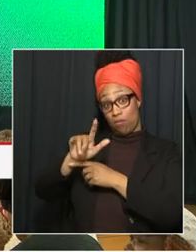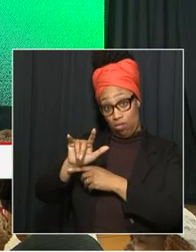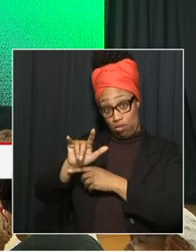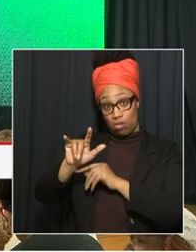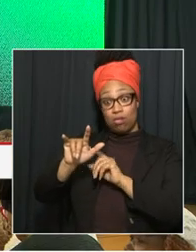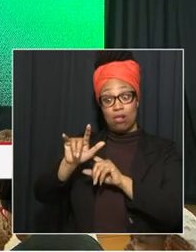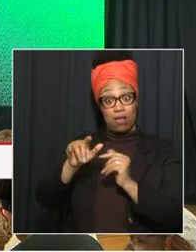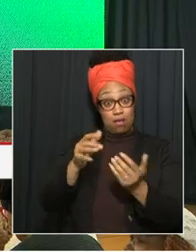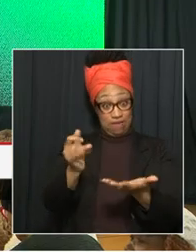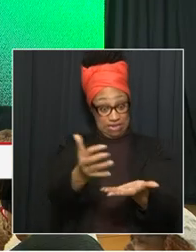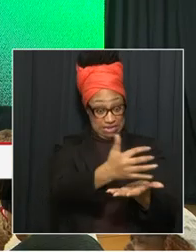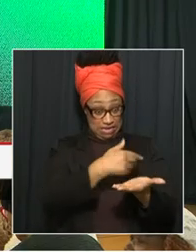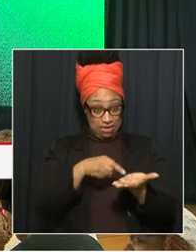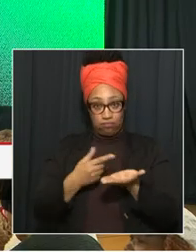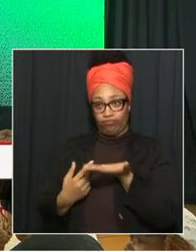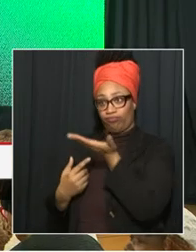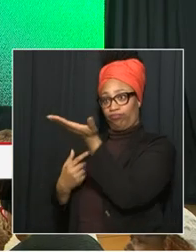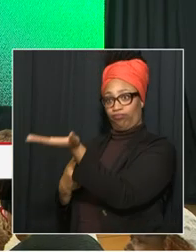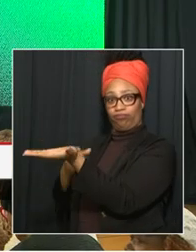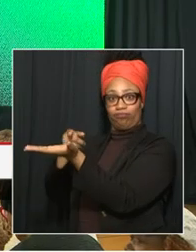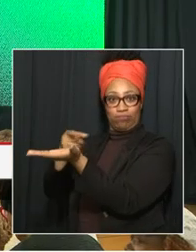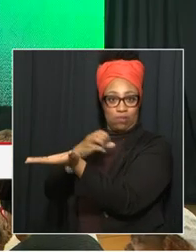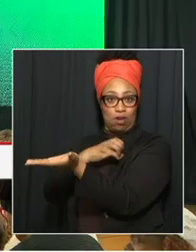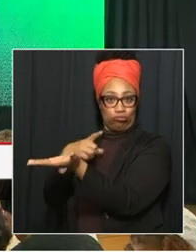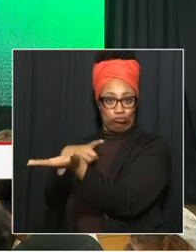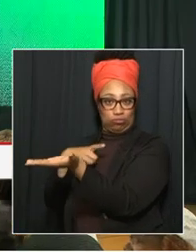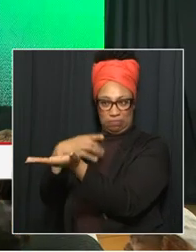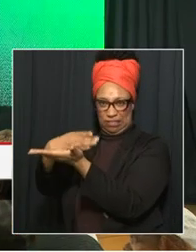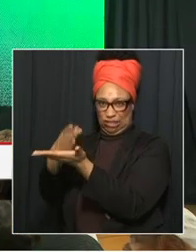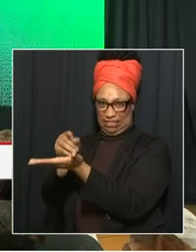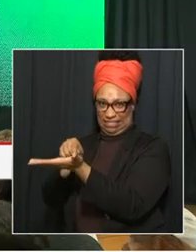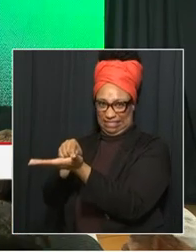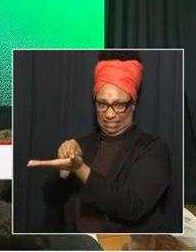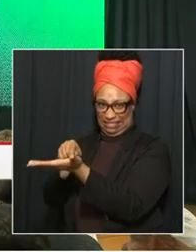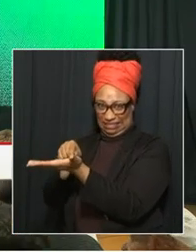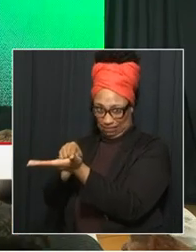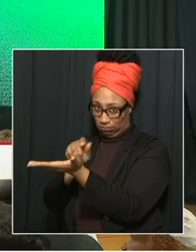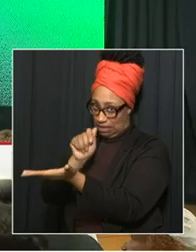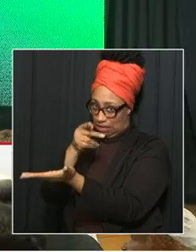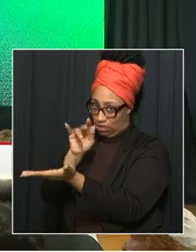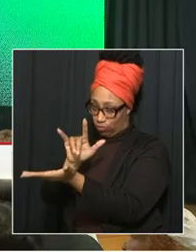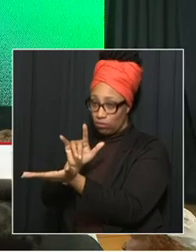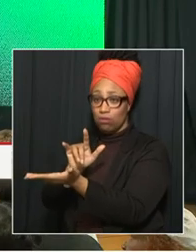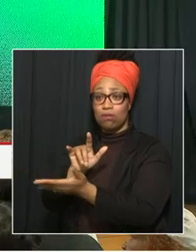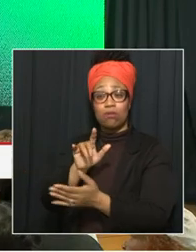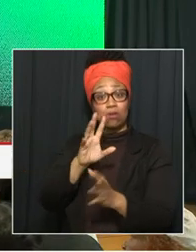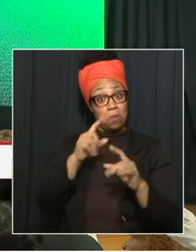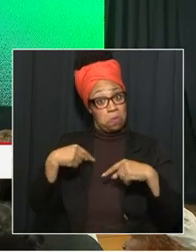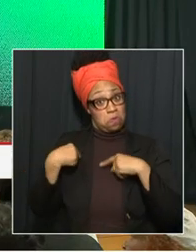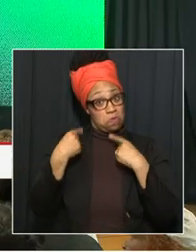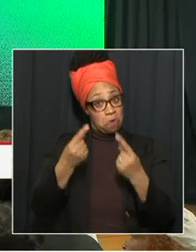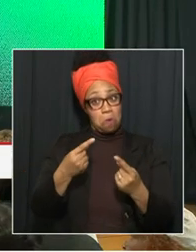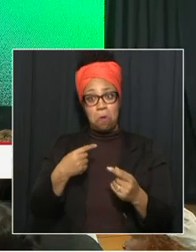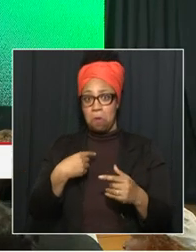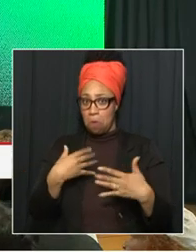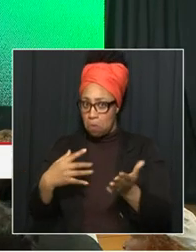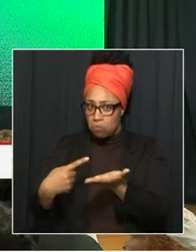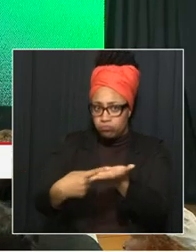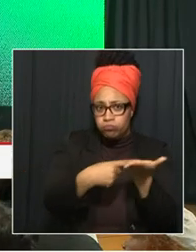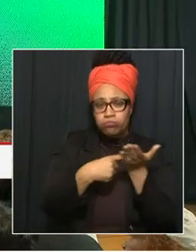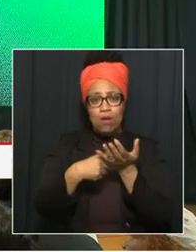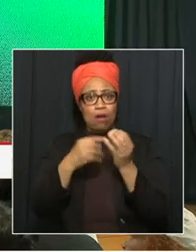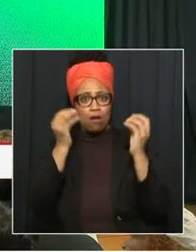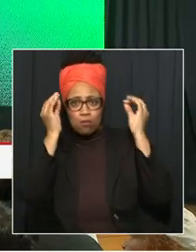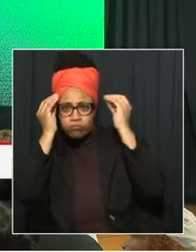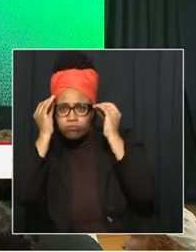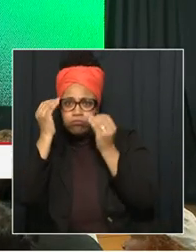And we have spent some time talking about what we think the revenues for the city will be